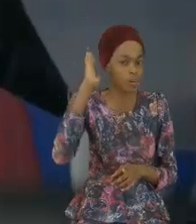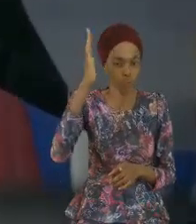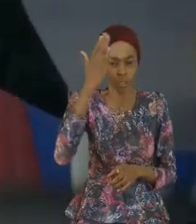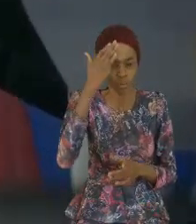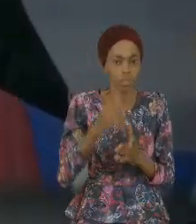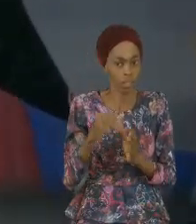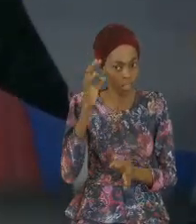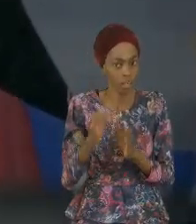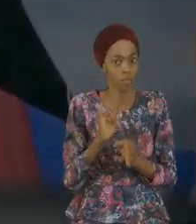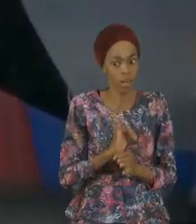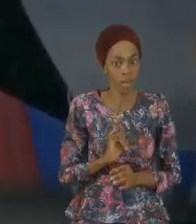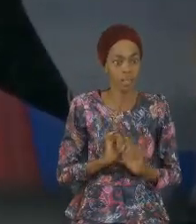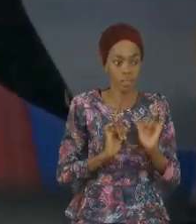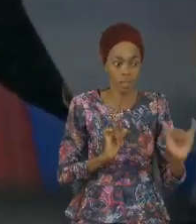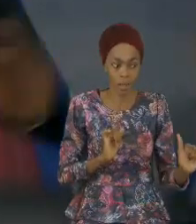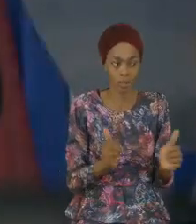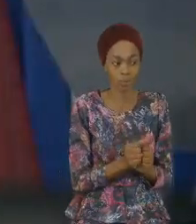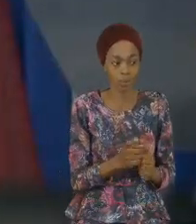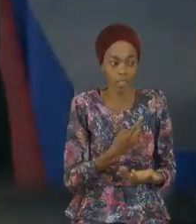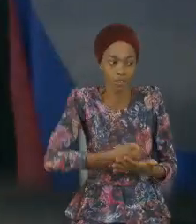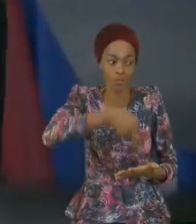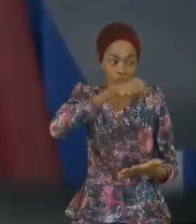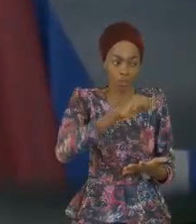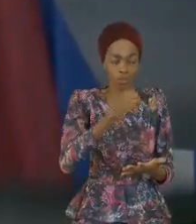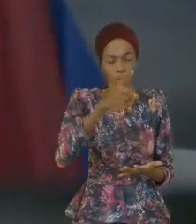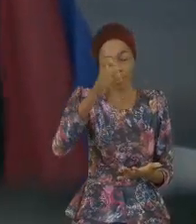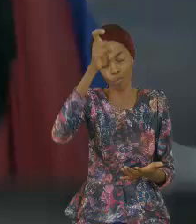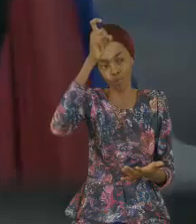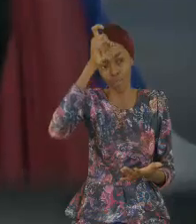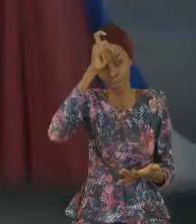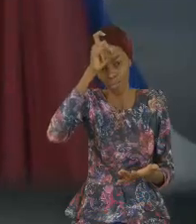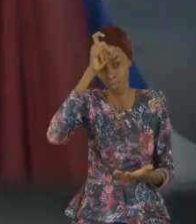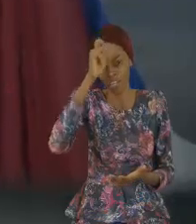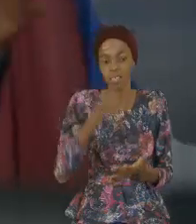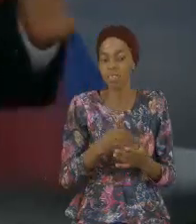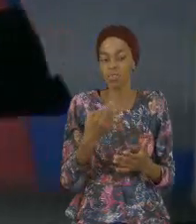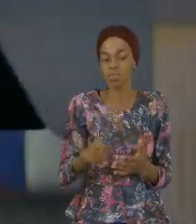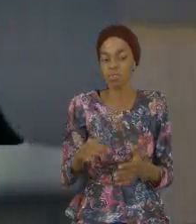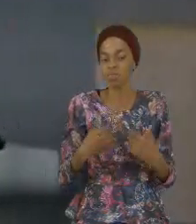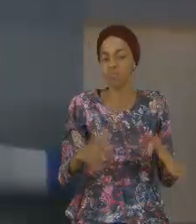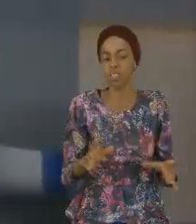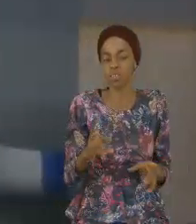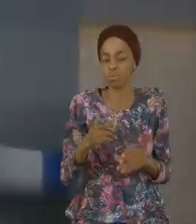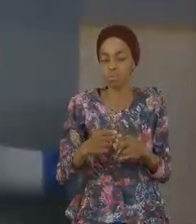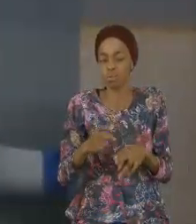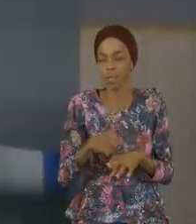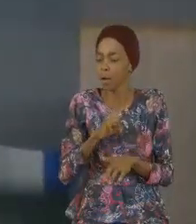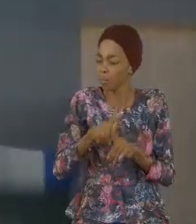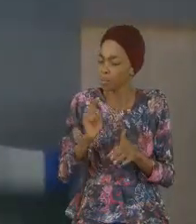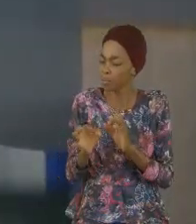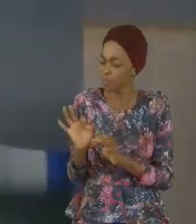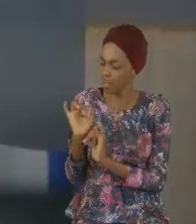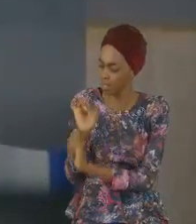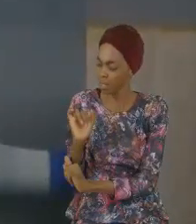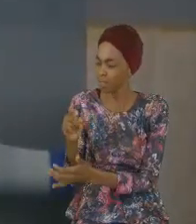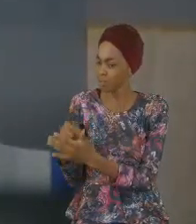stay with the treasures and the pleasures of Egypt, it's just for a time. If I go to this side, a little